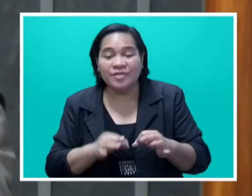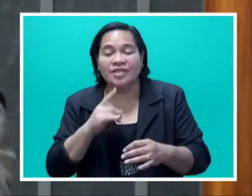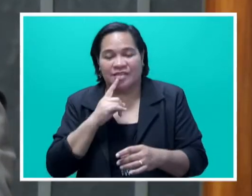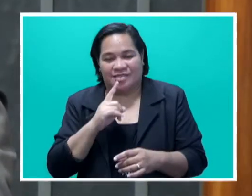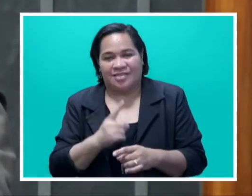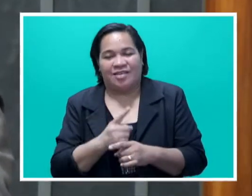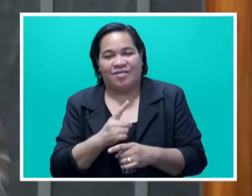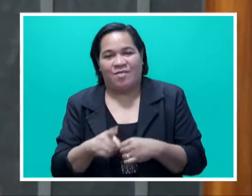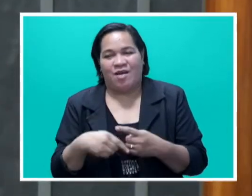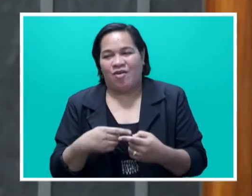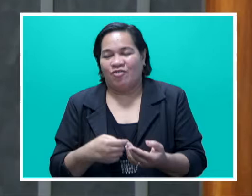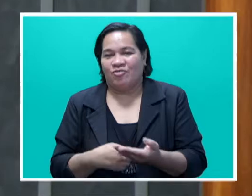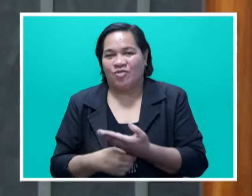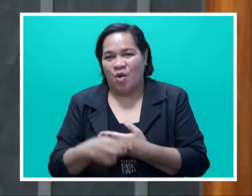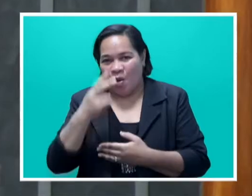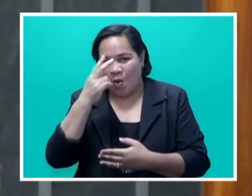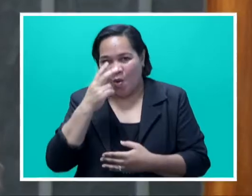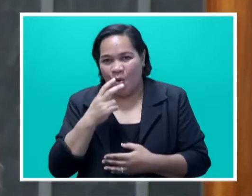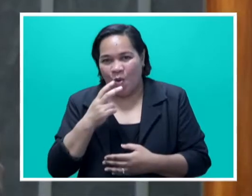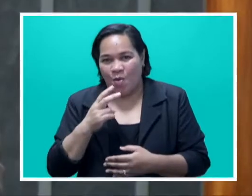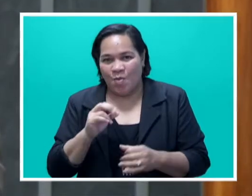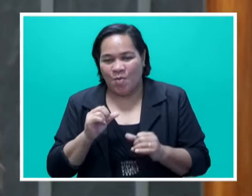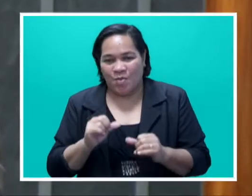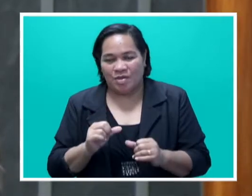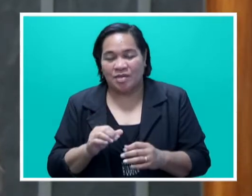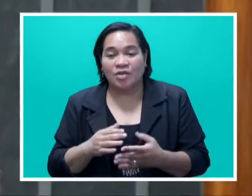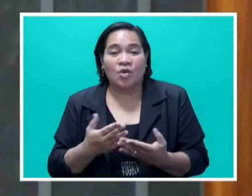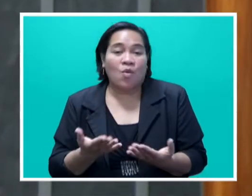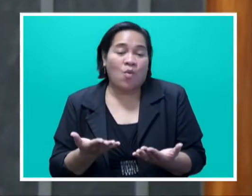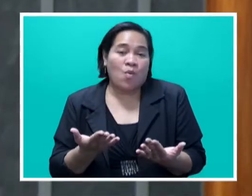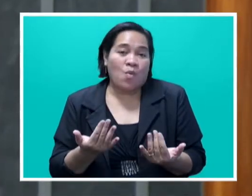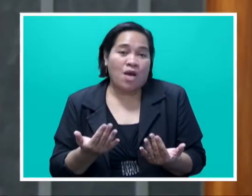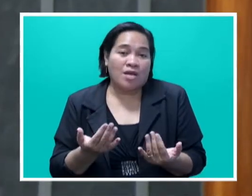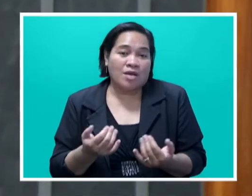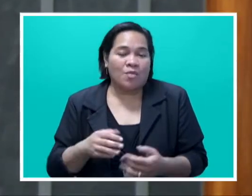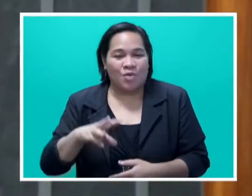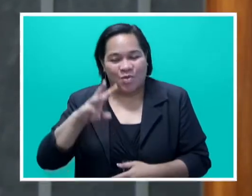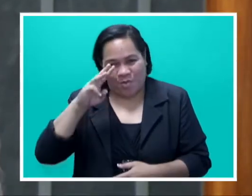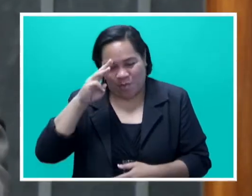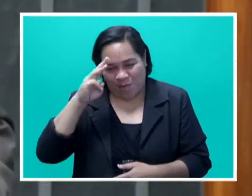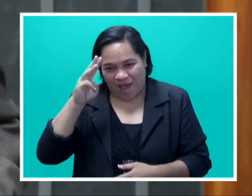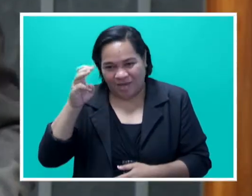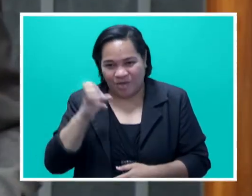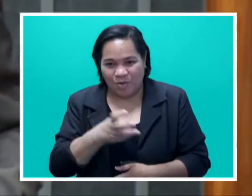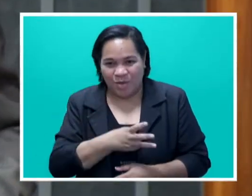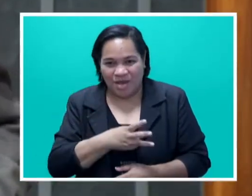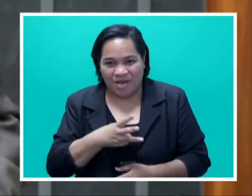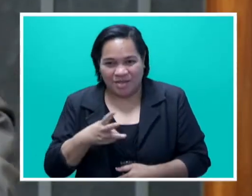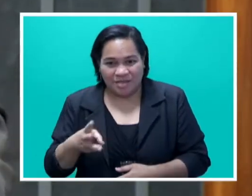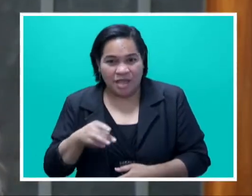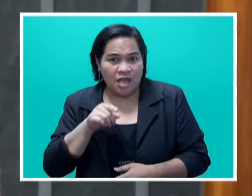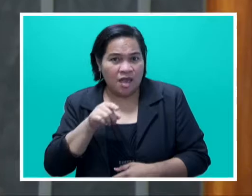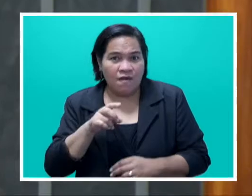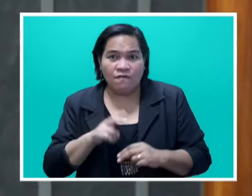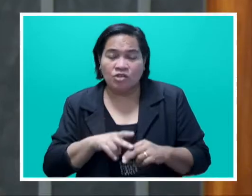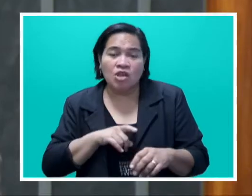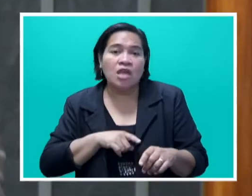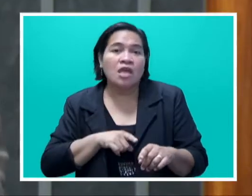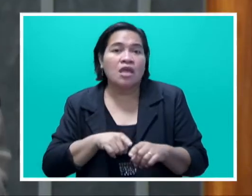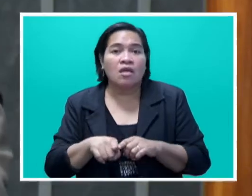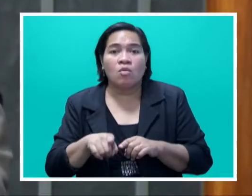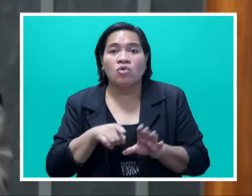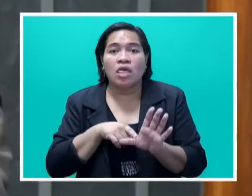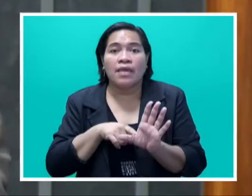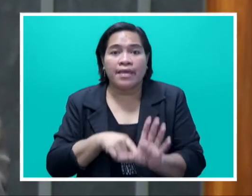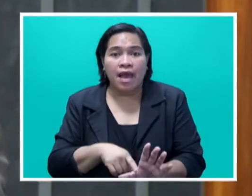to the people of Fiji. In welcoming the wise words of Fiji's youngest President, it is important